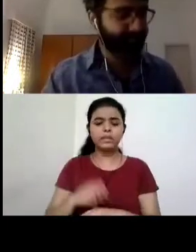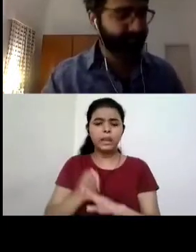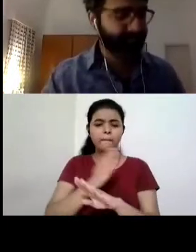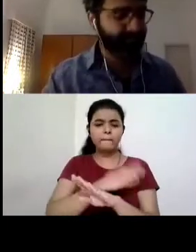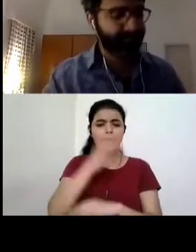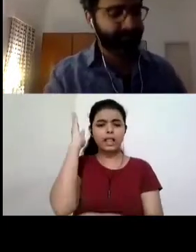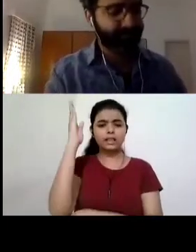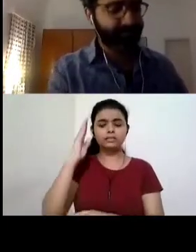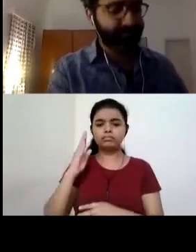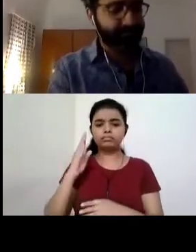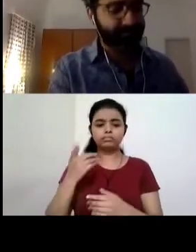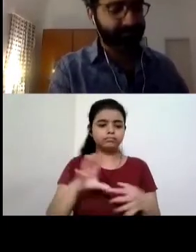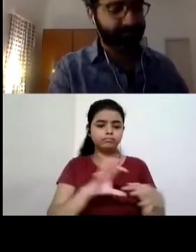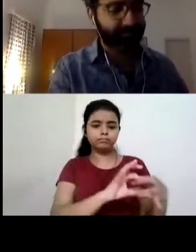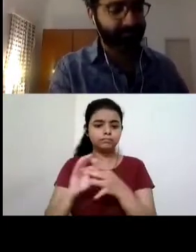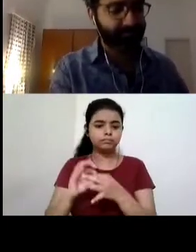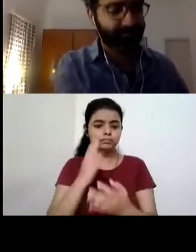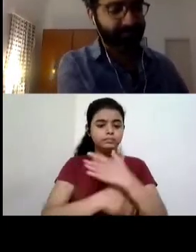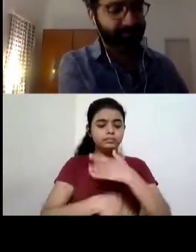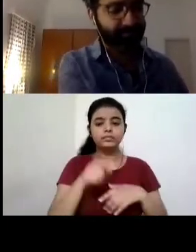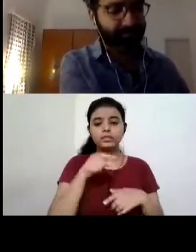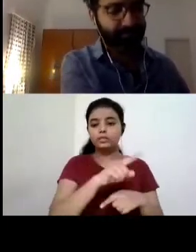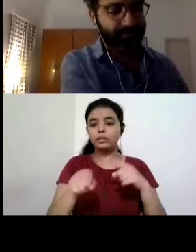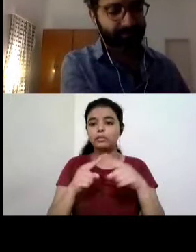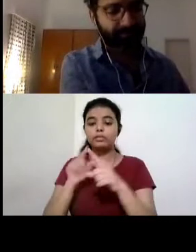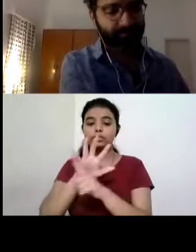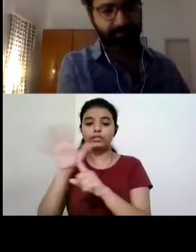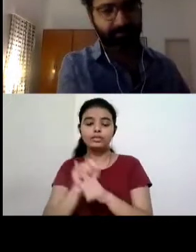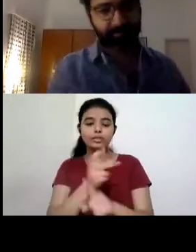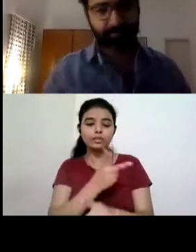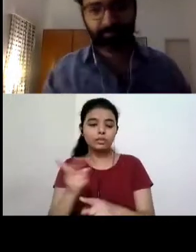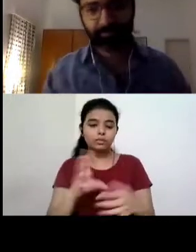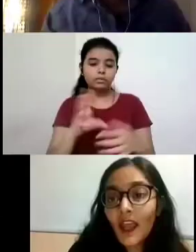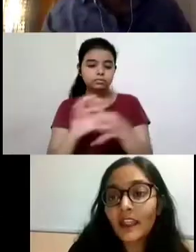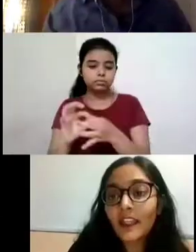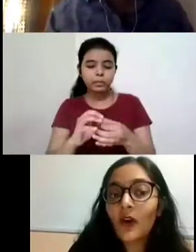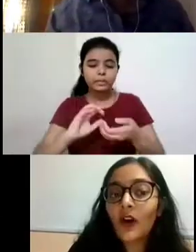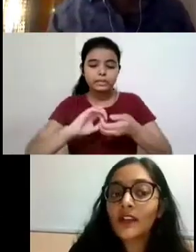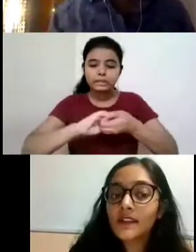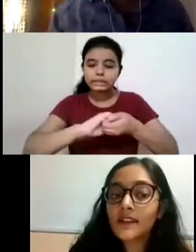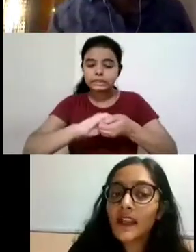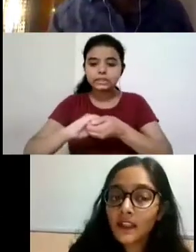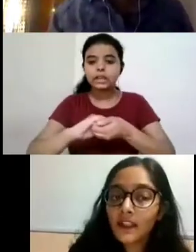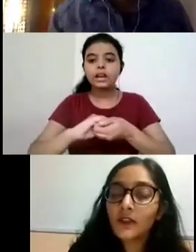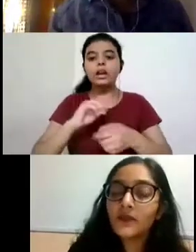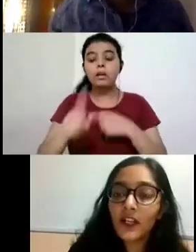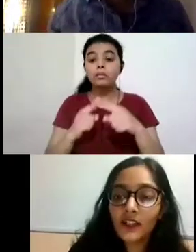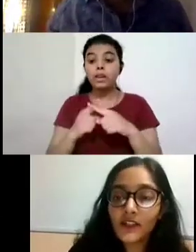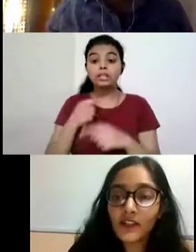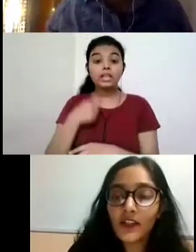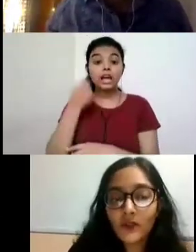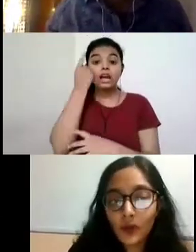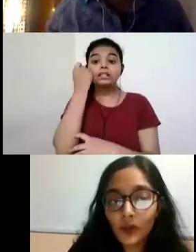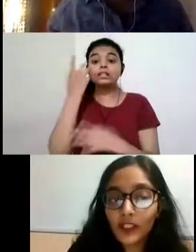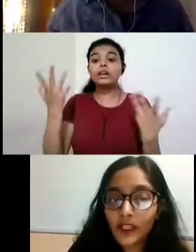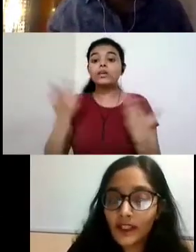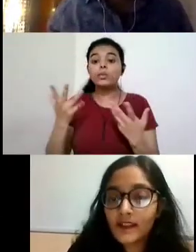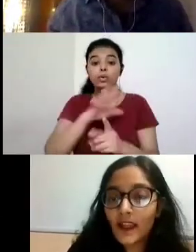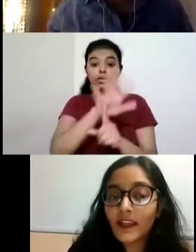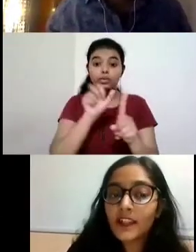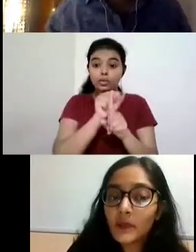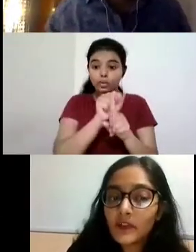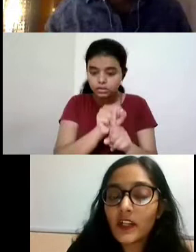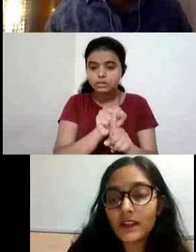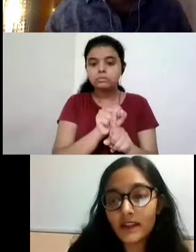the relationship between disability and culture and how they are closely intertwined and how our understanding of culture as a whole